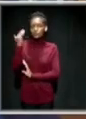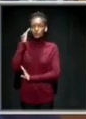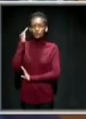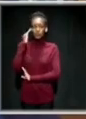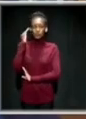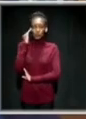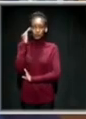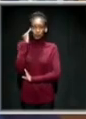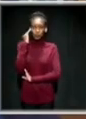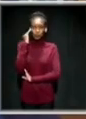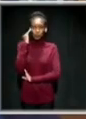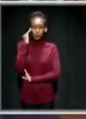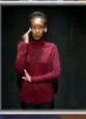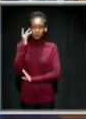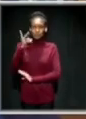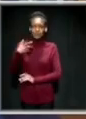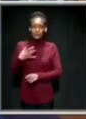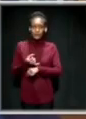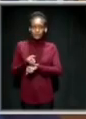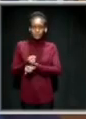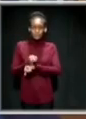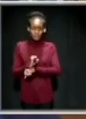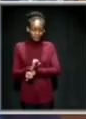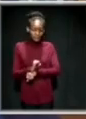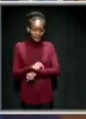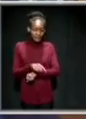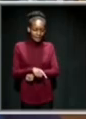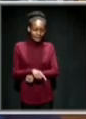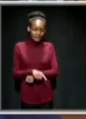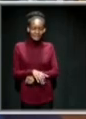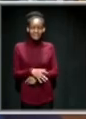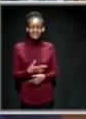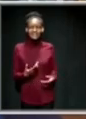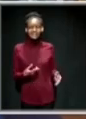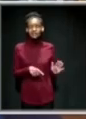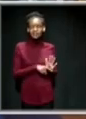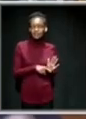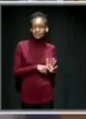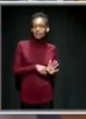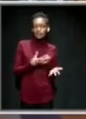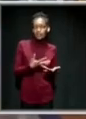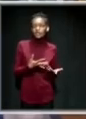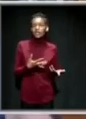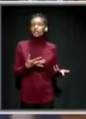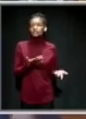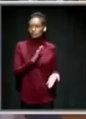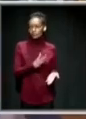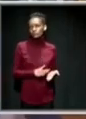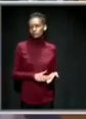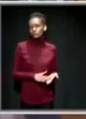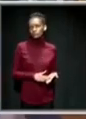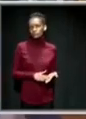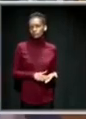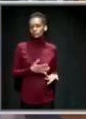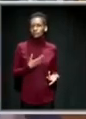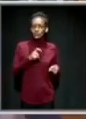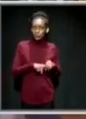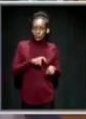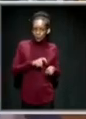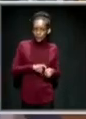effects of early disadvantage on children can be reduced through quality early